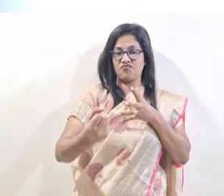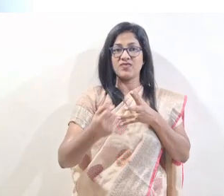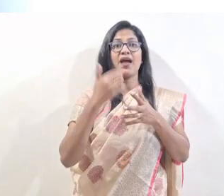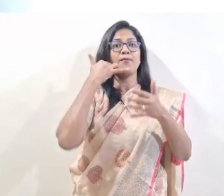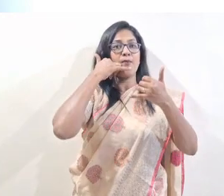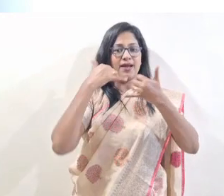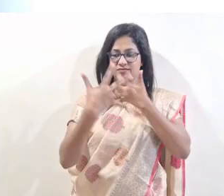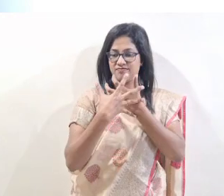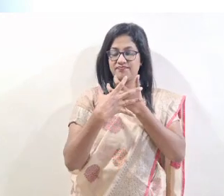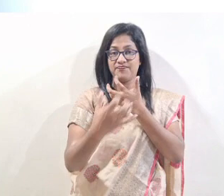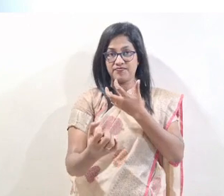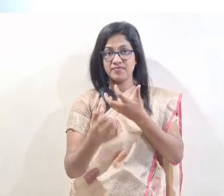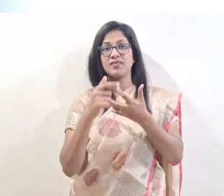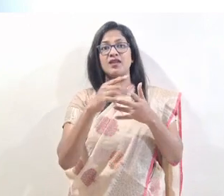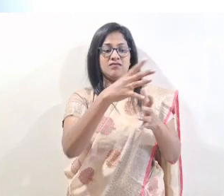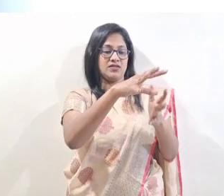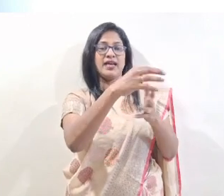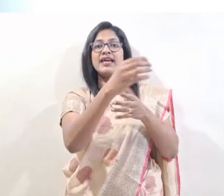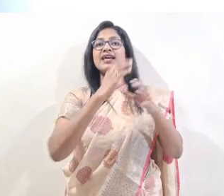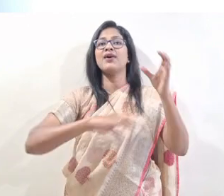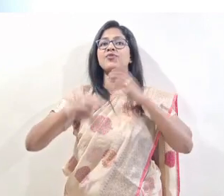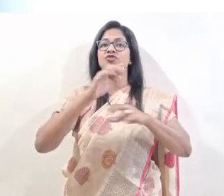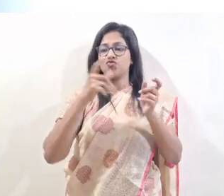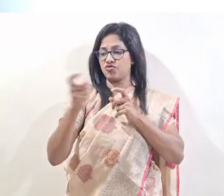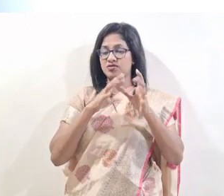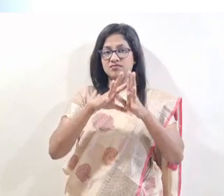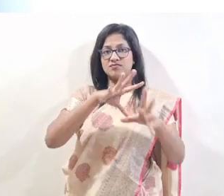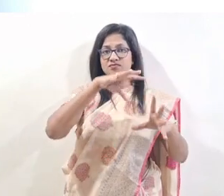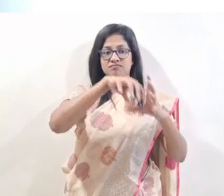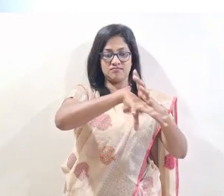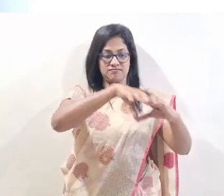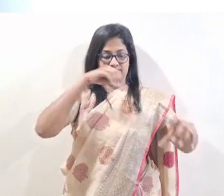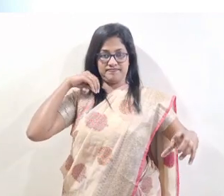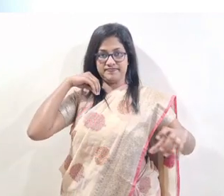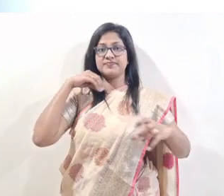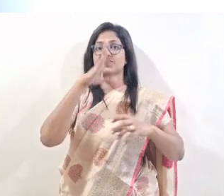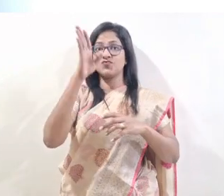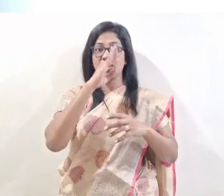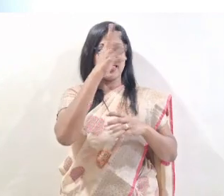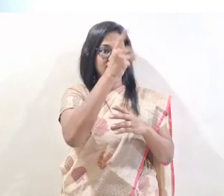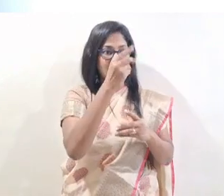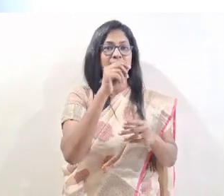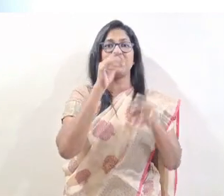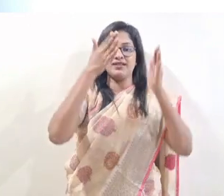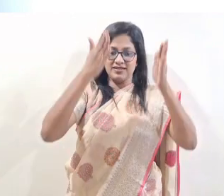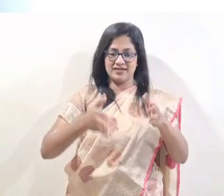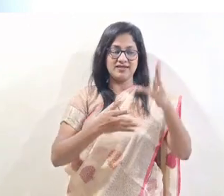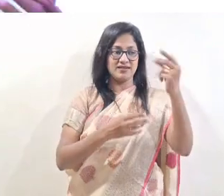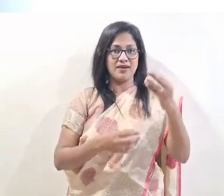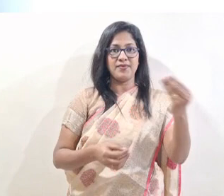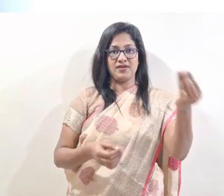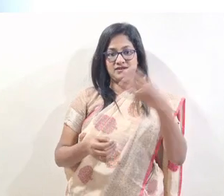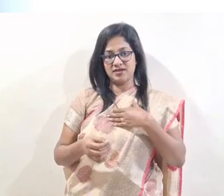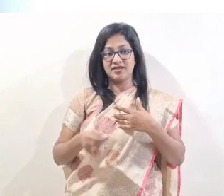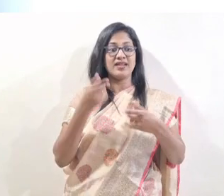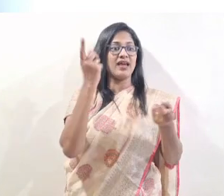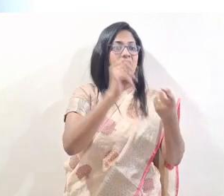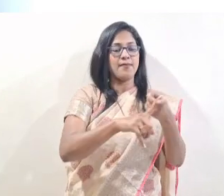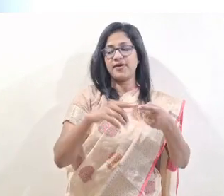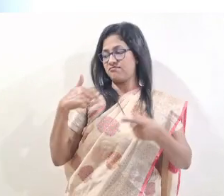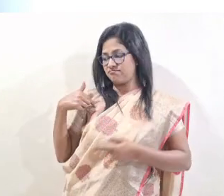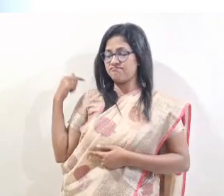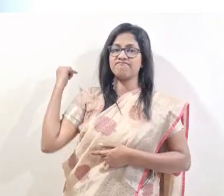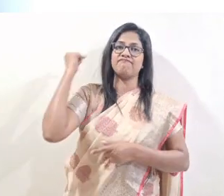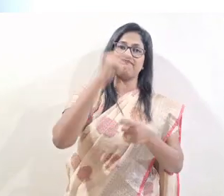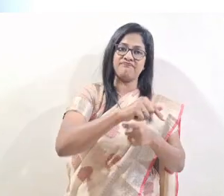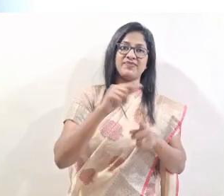with their smartphones, it comes to our control room with the train number and coach number, and QRT team reaches there and